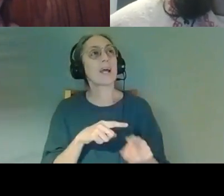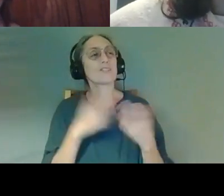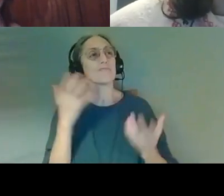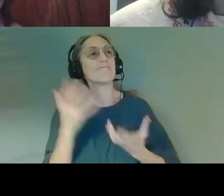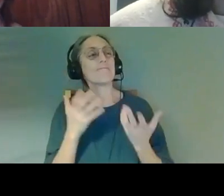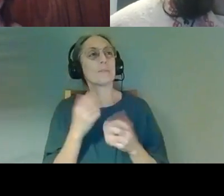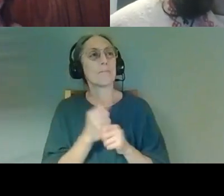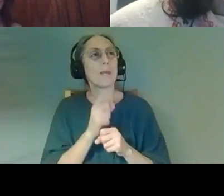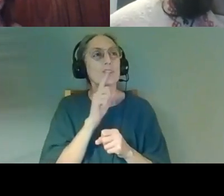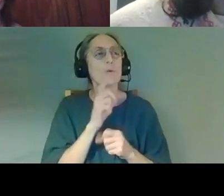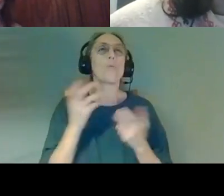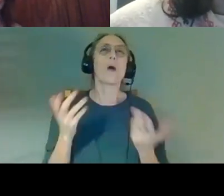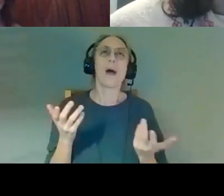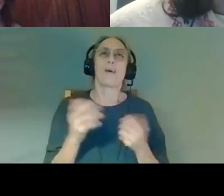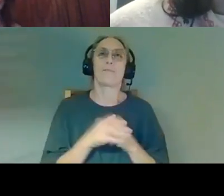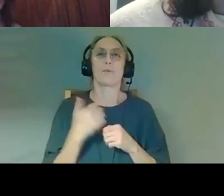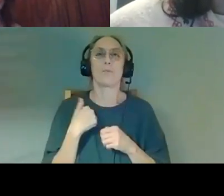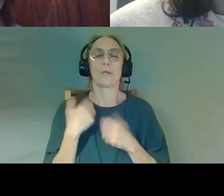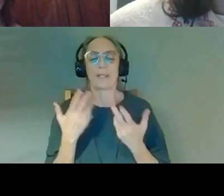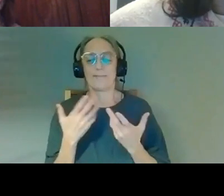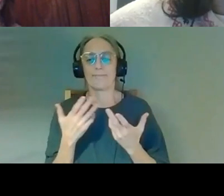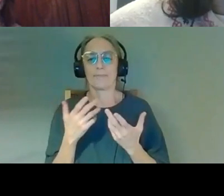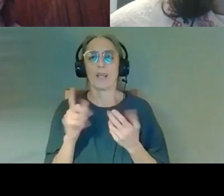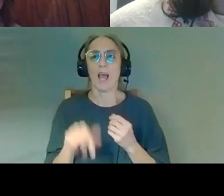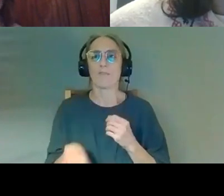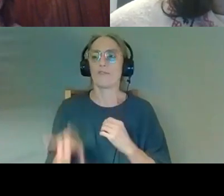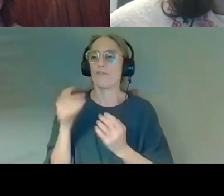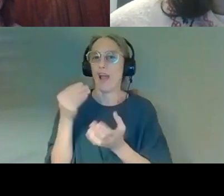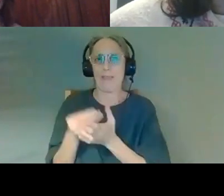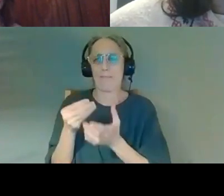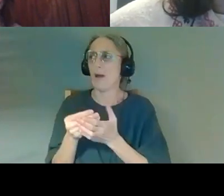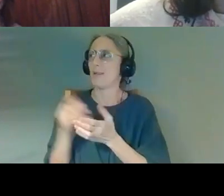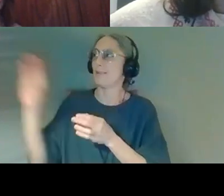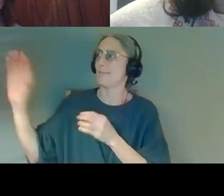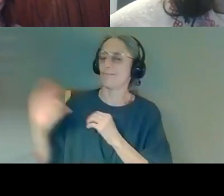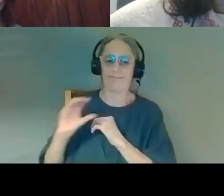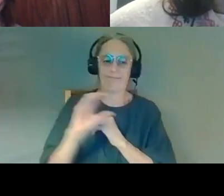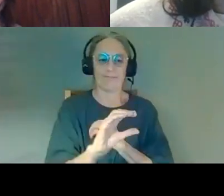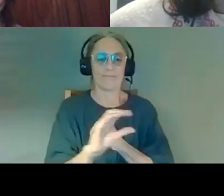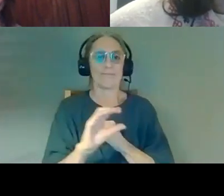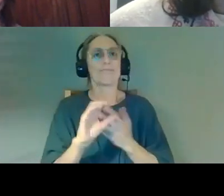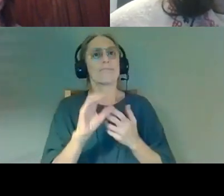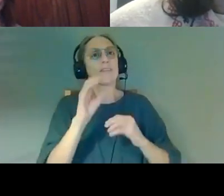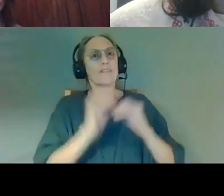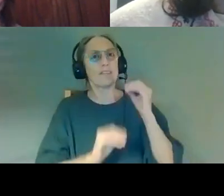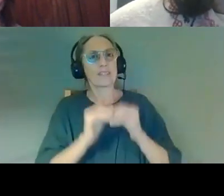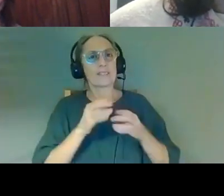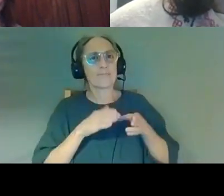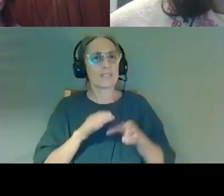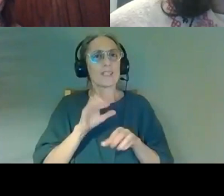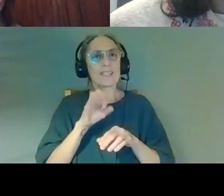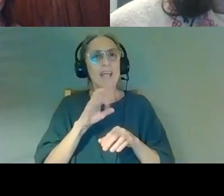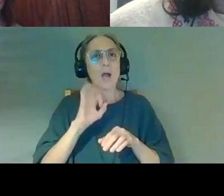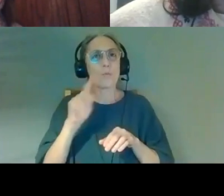or that we find money to make sure our sidewalks are properly paved and